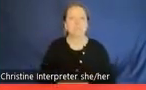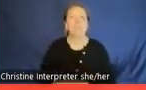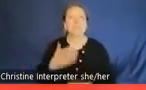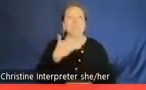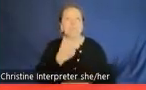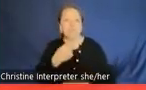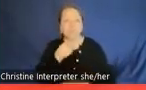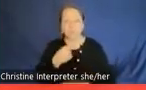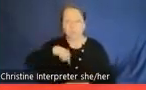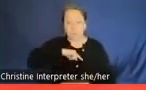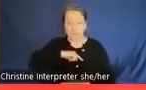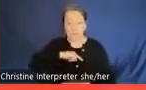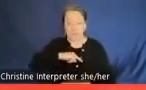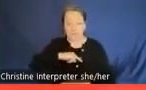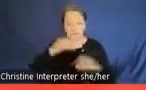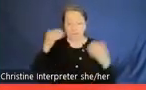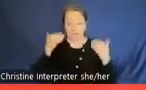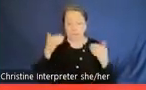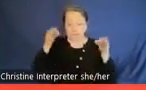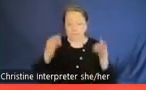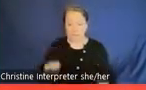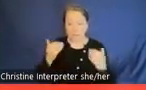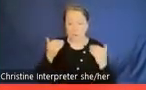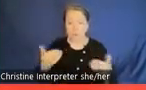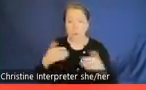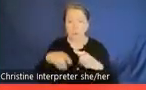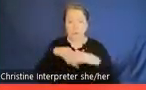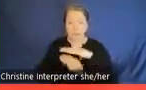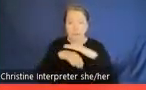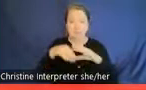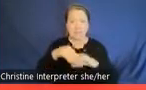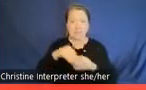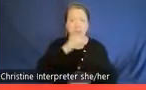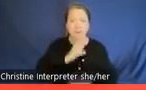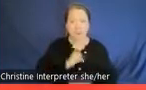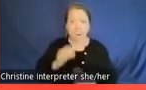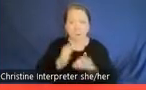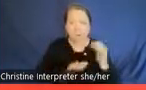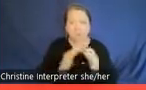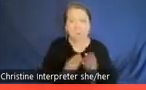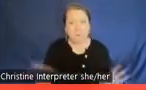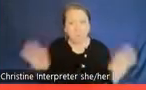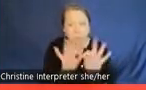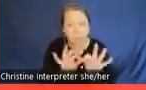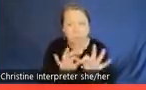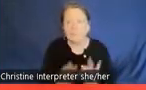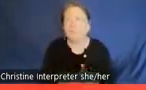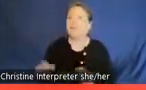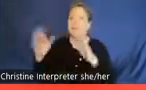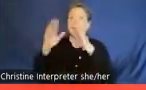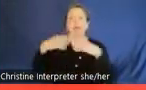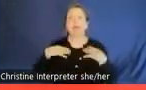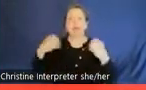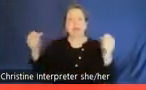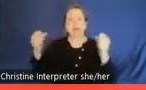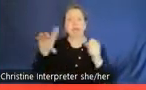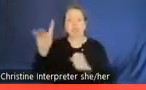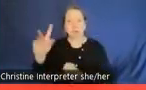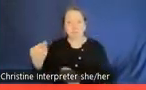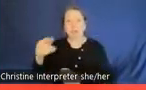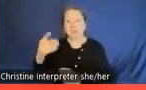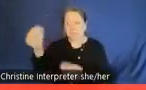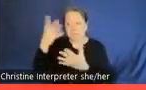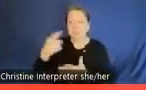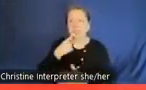choose to do about access in old buildings matters. The health department tells us that about 20% of Vermont adults have some form